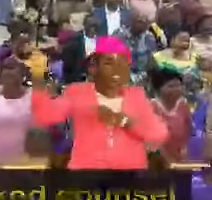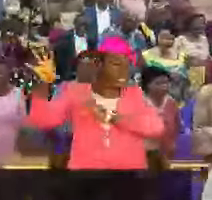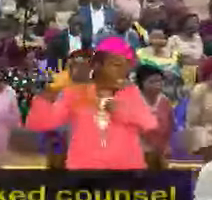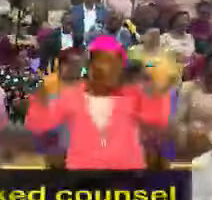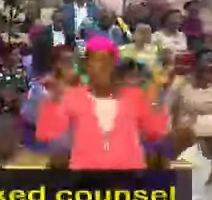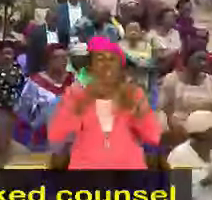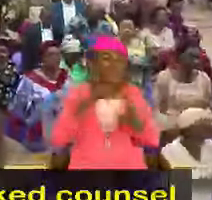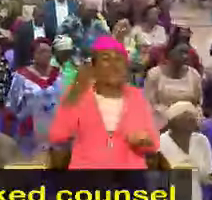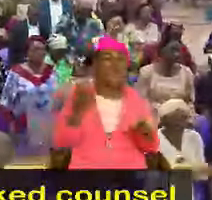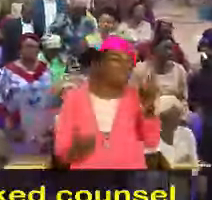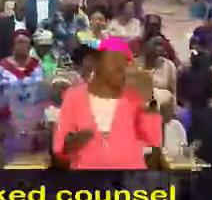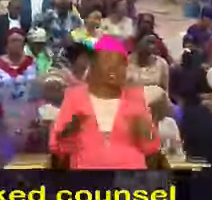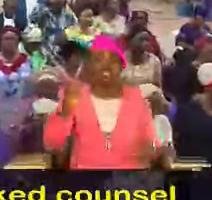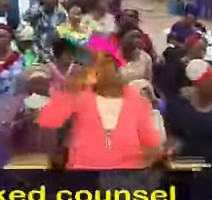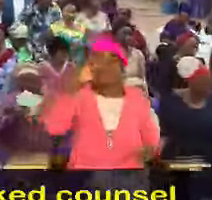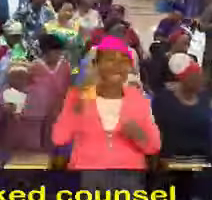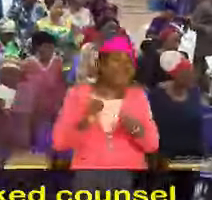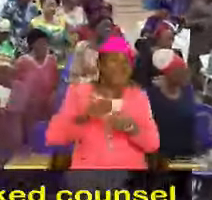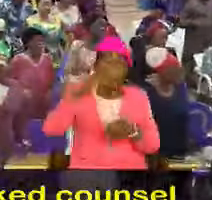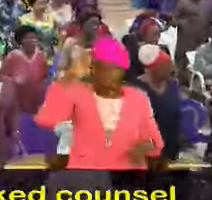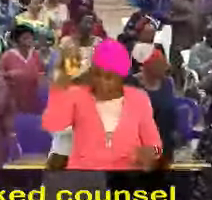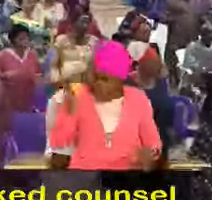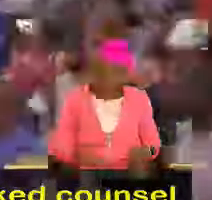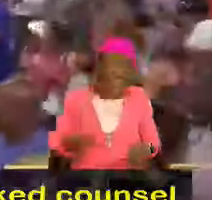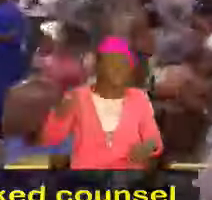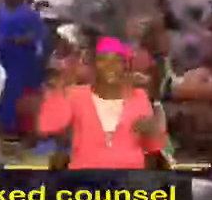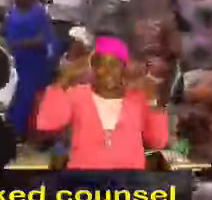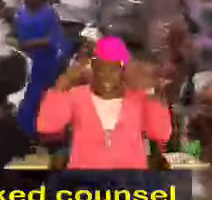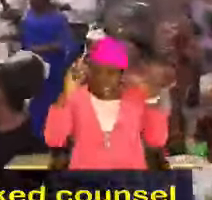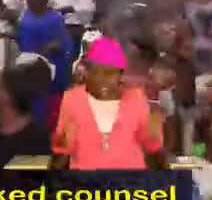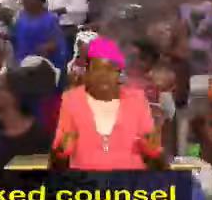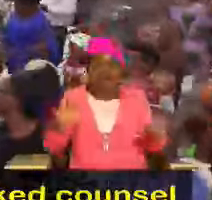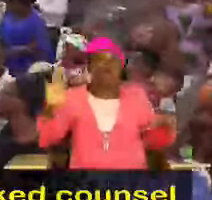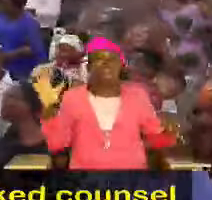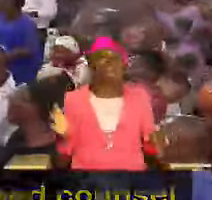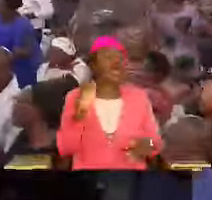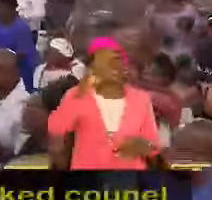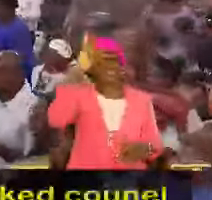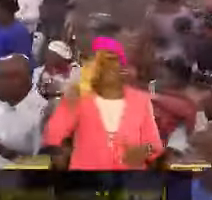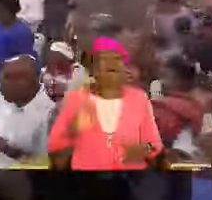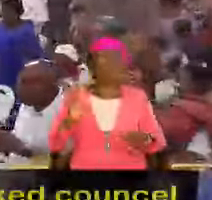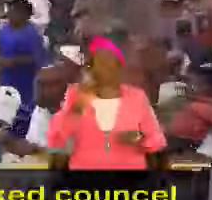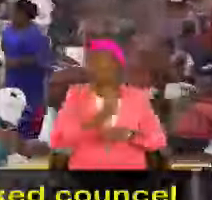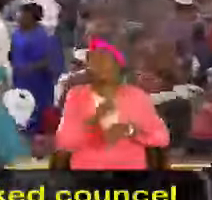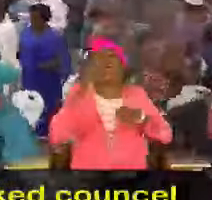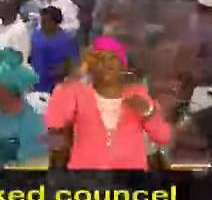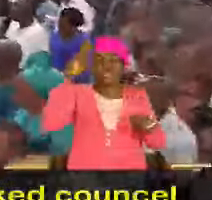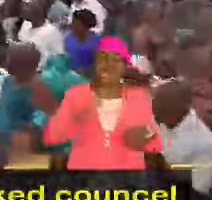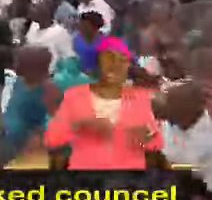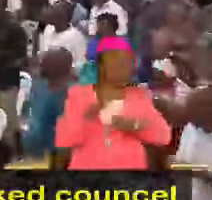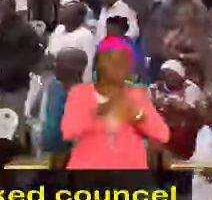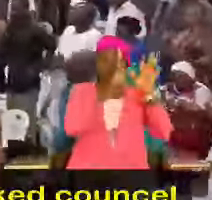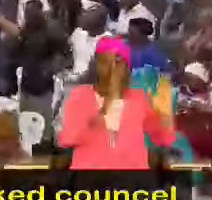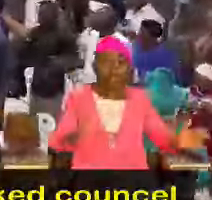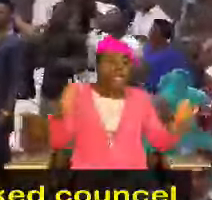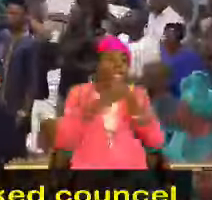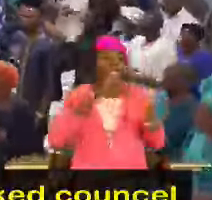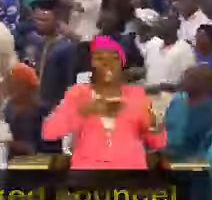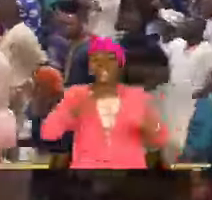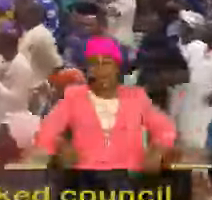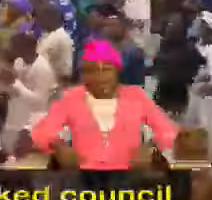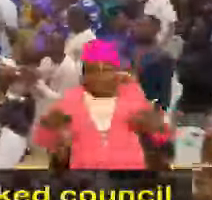Wicked decision taken by Wicked counsel against your life against your marriage against your